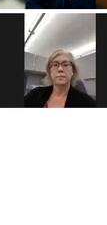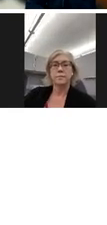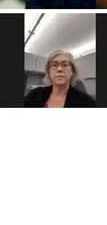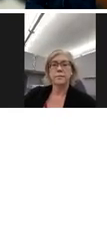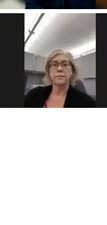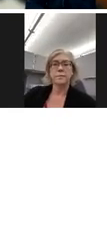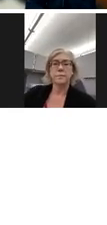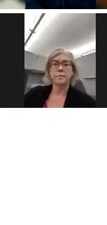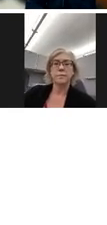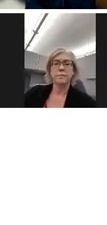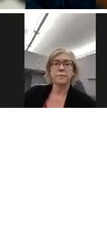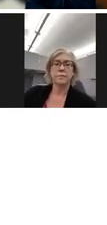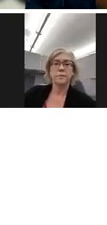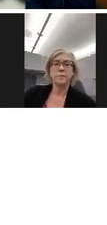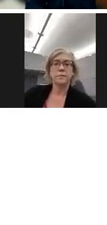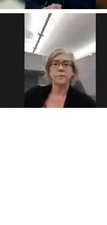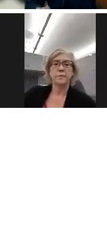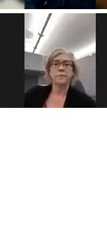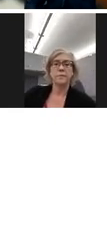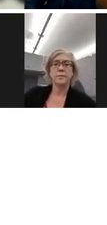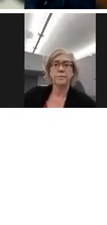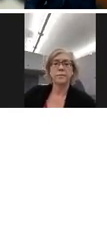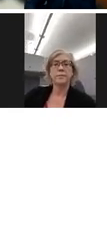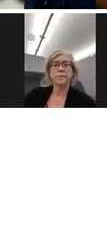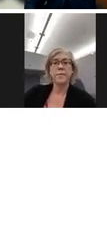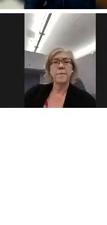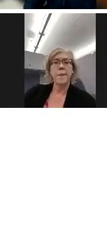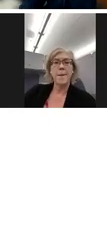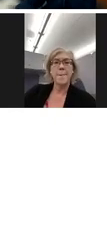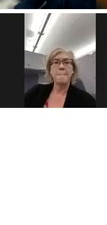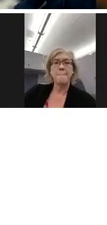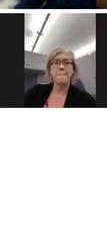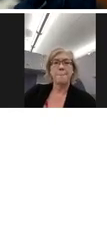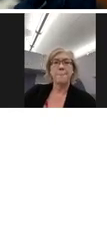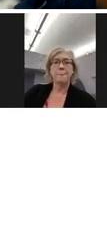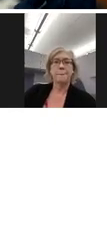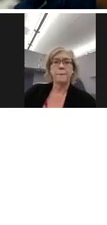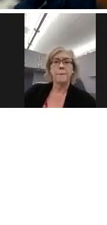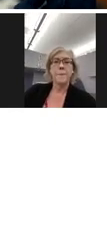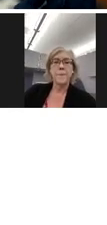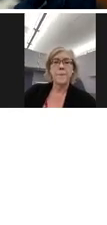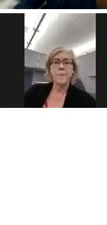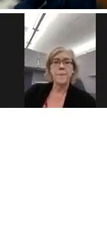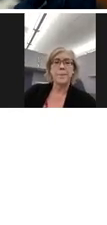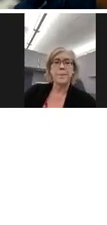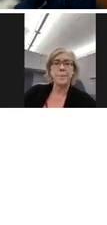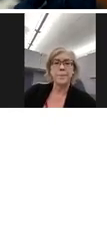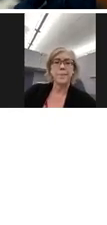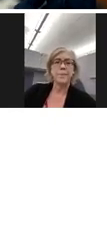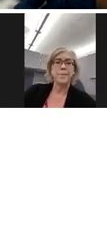we continue to increase the numbers of individuals that are ticket holders that come to us to access